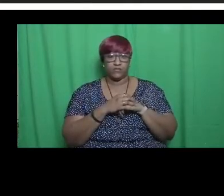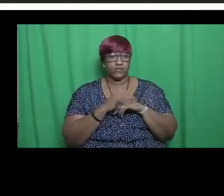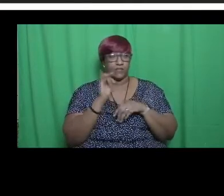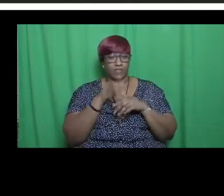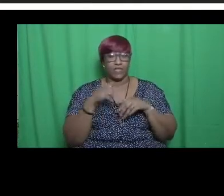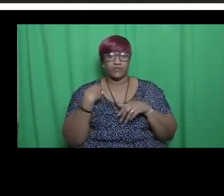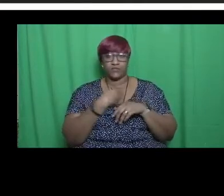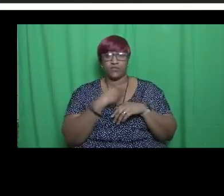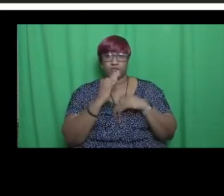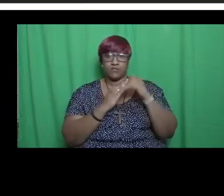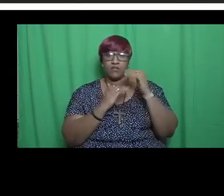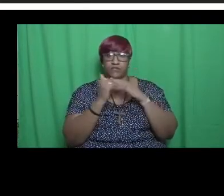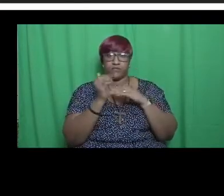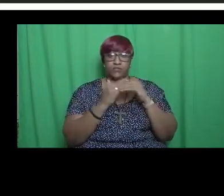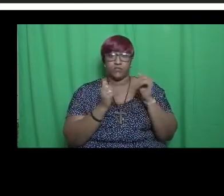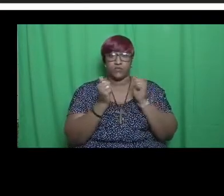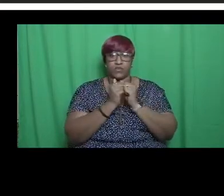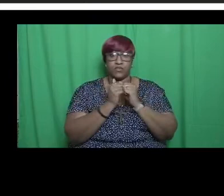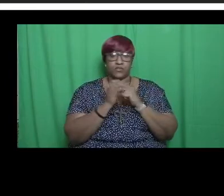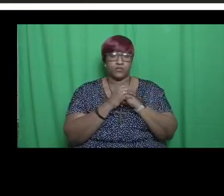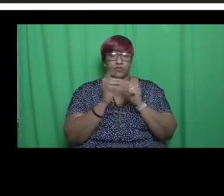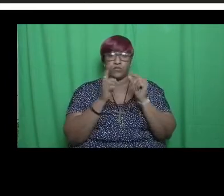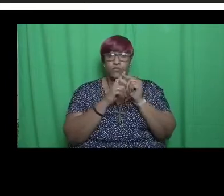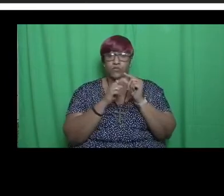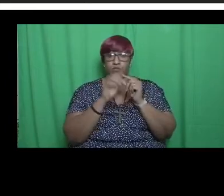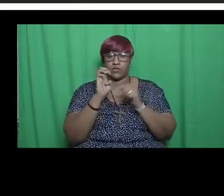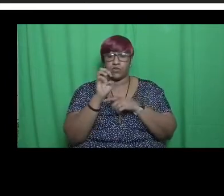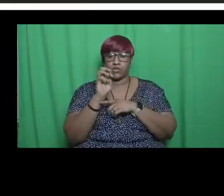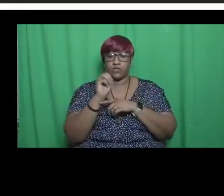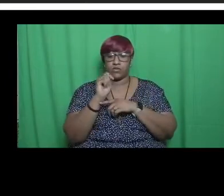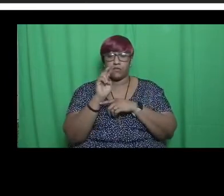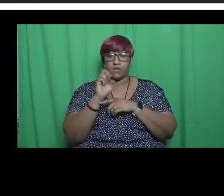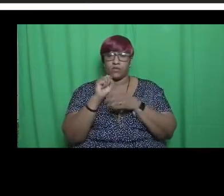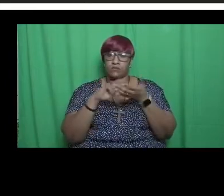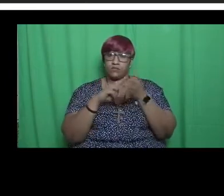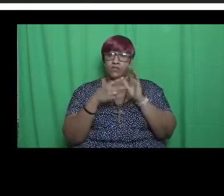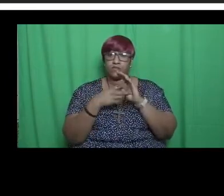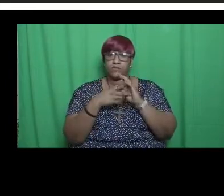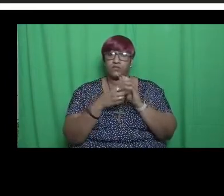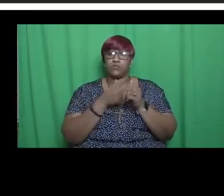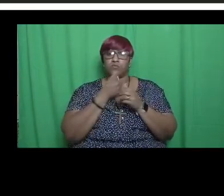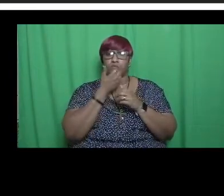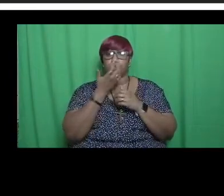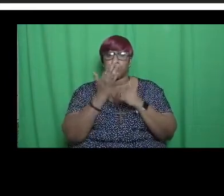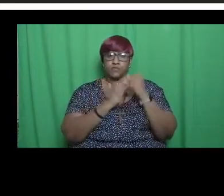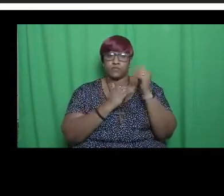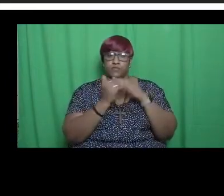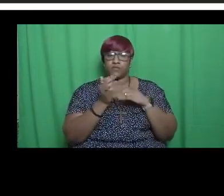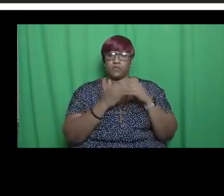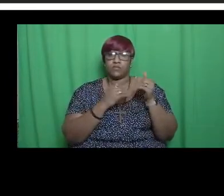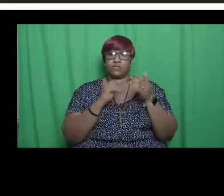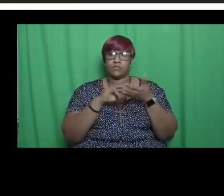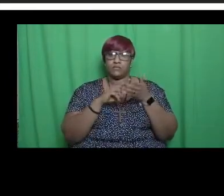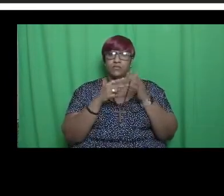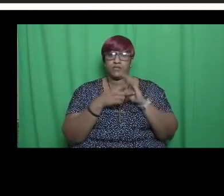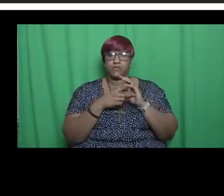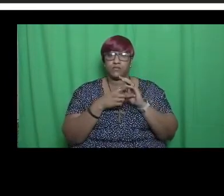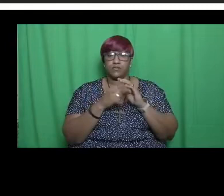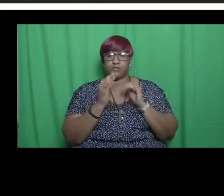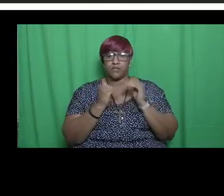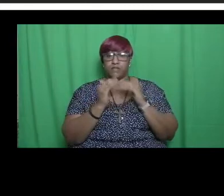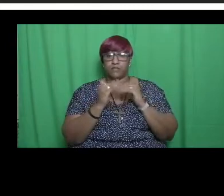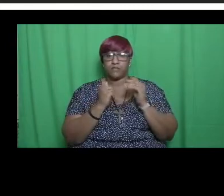we're comfortable with. The word Emmaus means warm springs. It means comfort. And